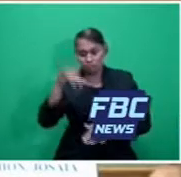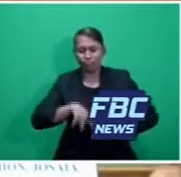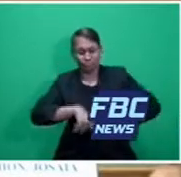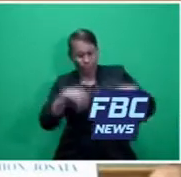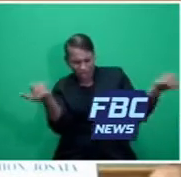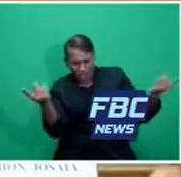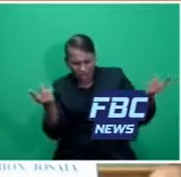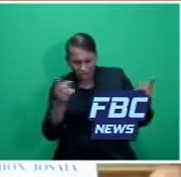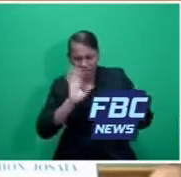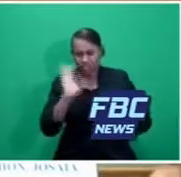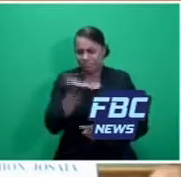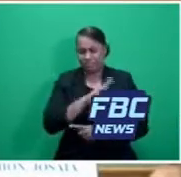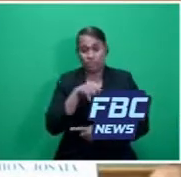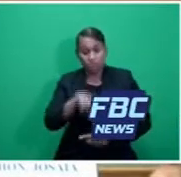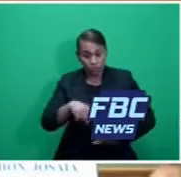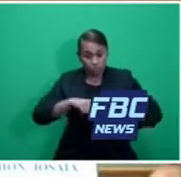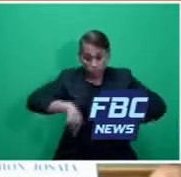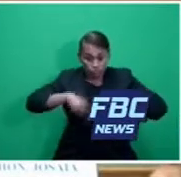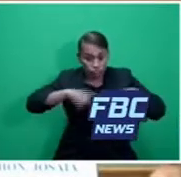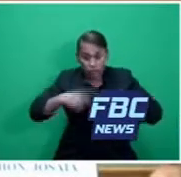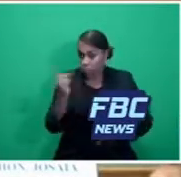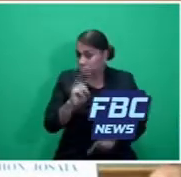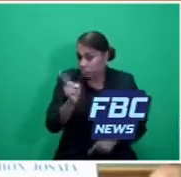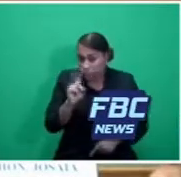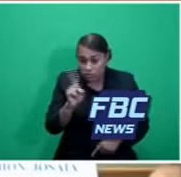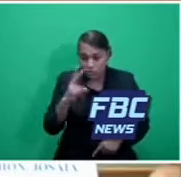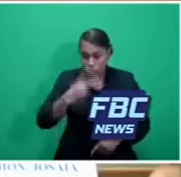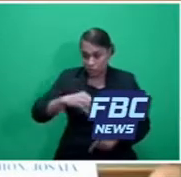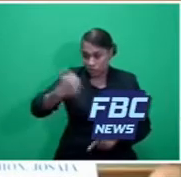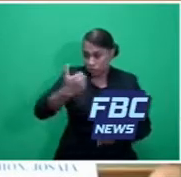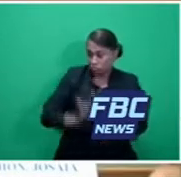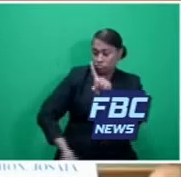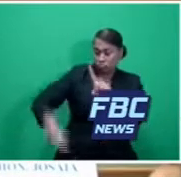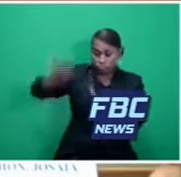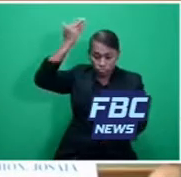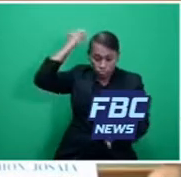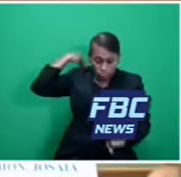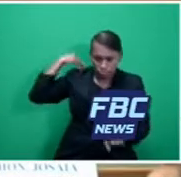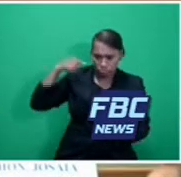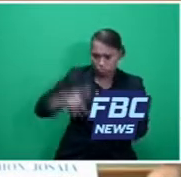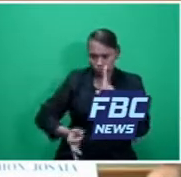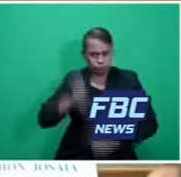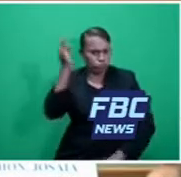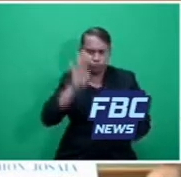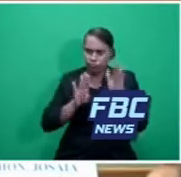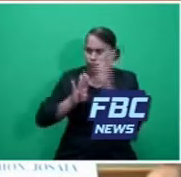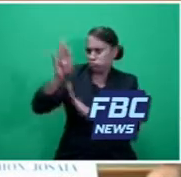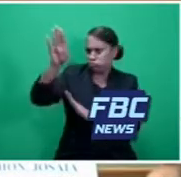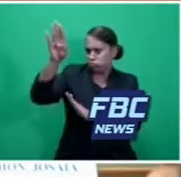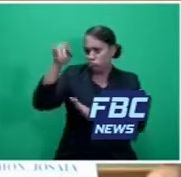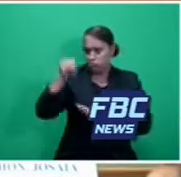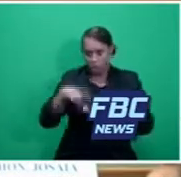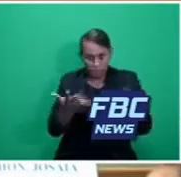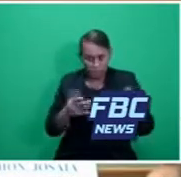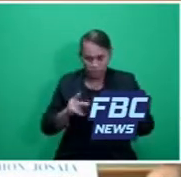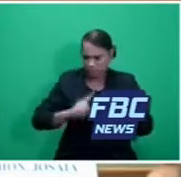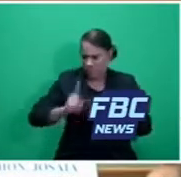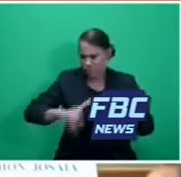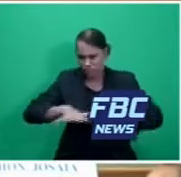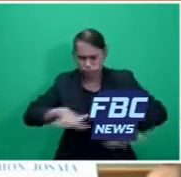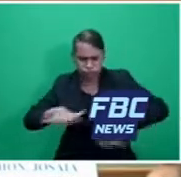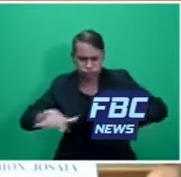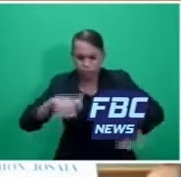in Superport since 2016 has actually improved markedly. And Mr. Speaker, sir, so ADB is currently working on a master